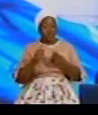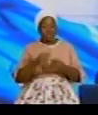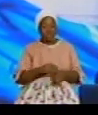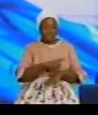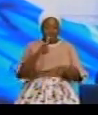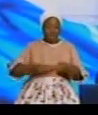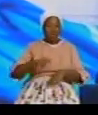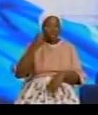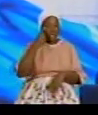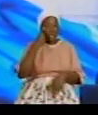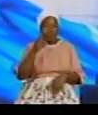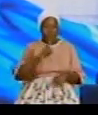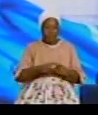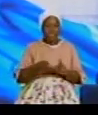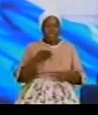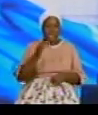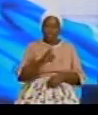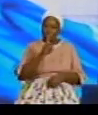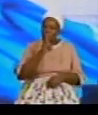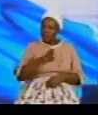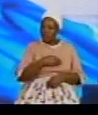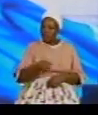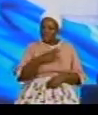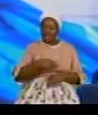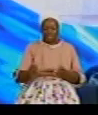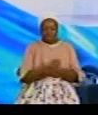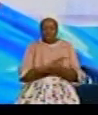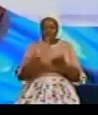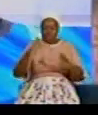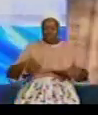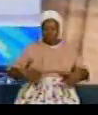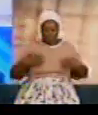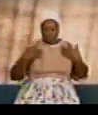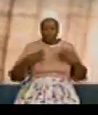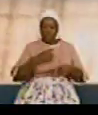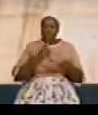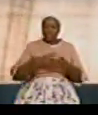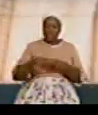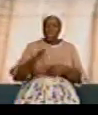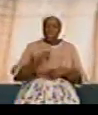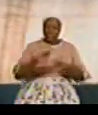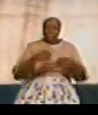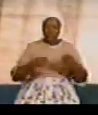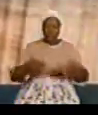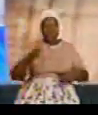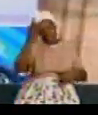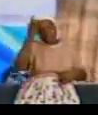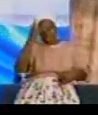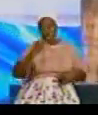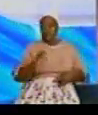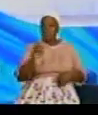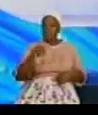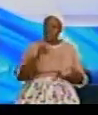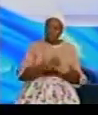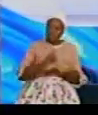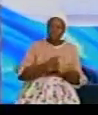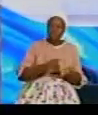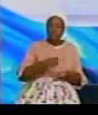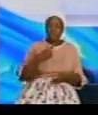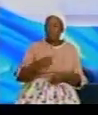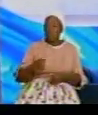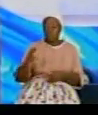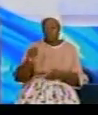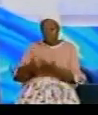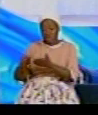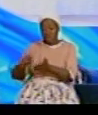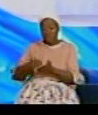eye, but they're real and they can corrupt you and they can give you disease. So on the doctor's recommendation,